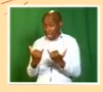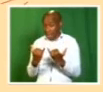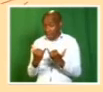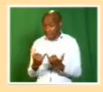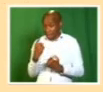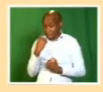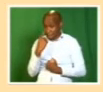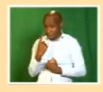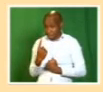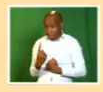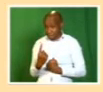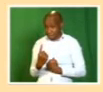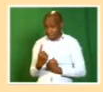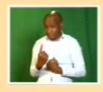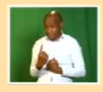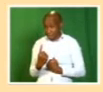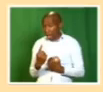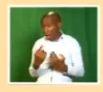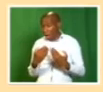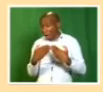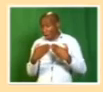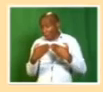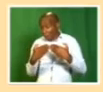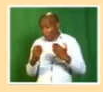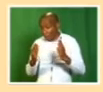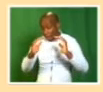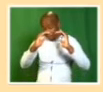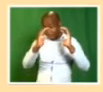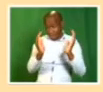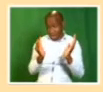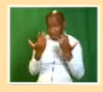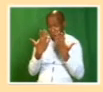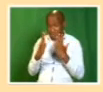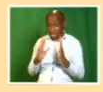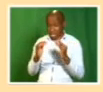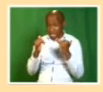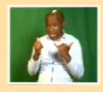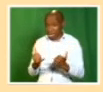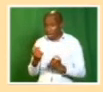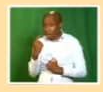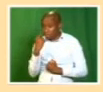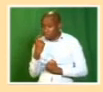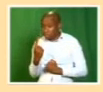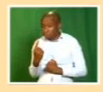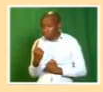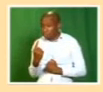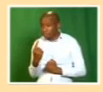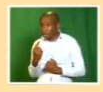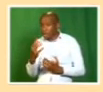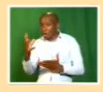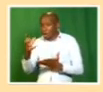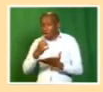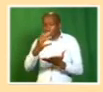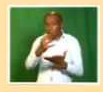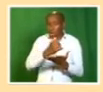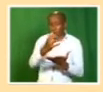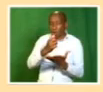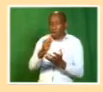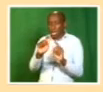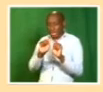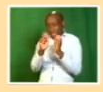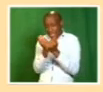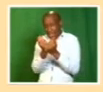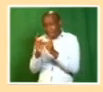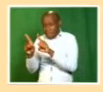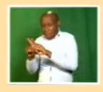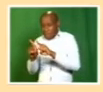now when you have opened the brackets, now what we have and collecting like terms, we are here